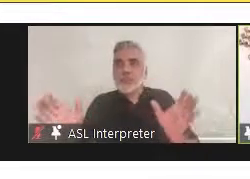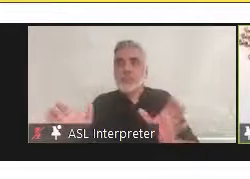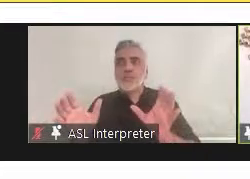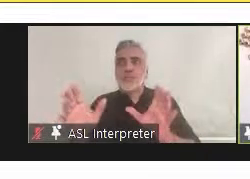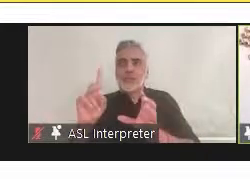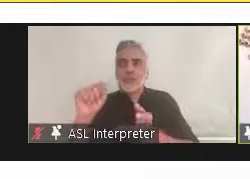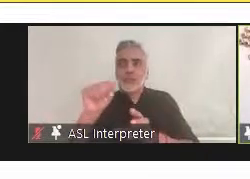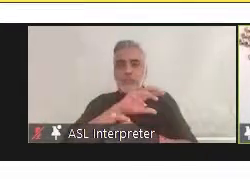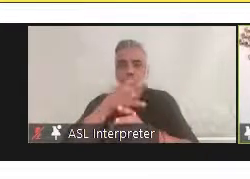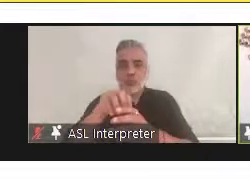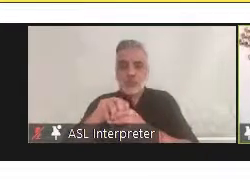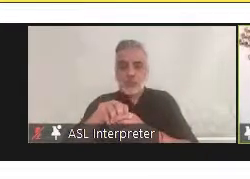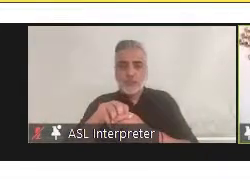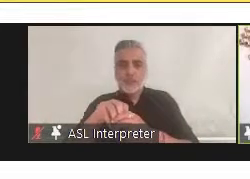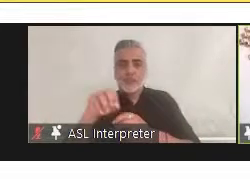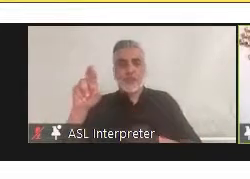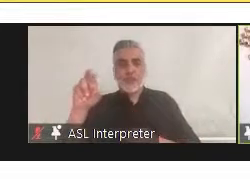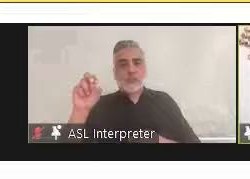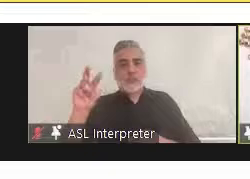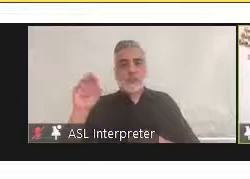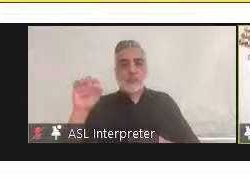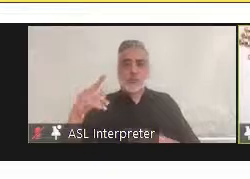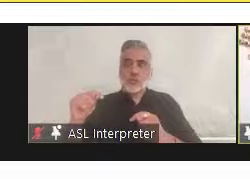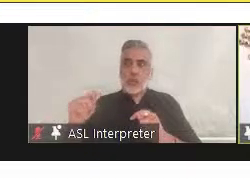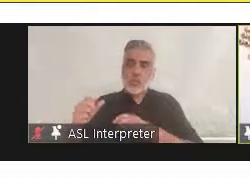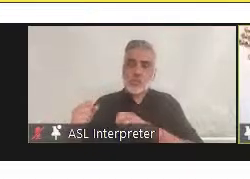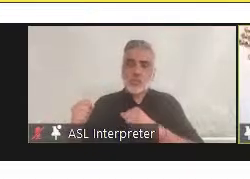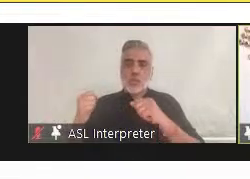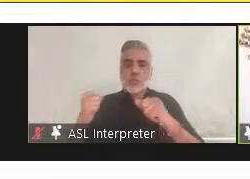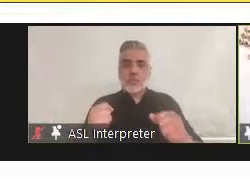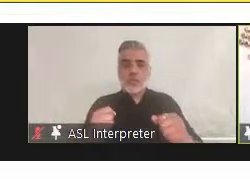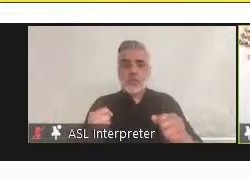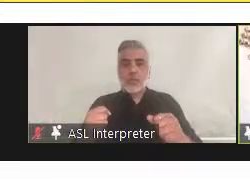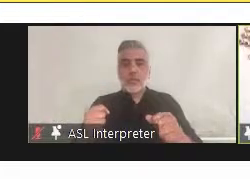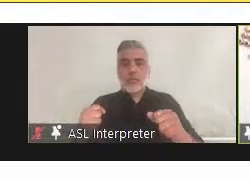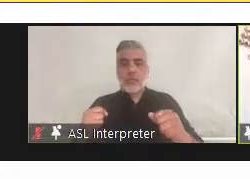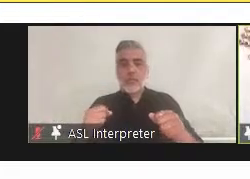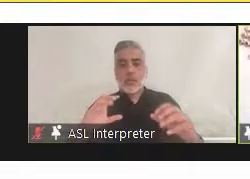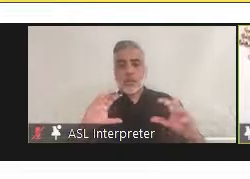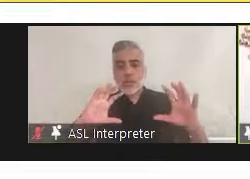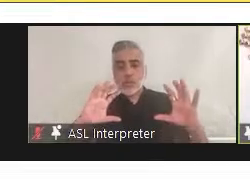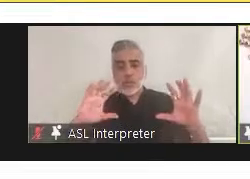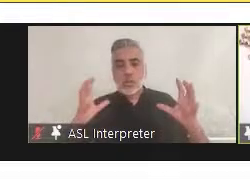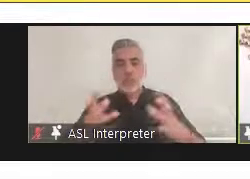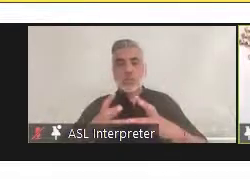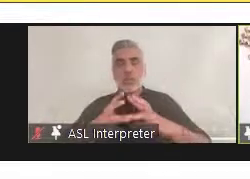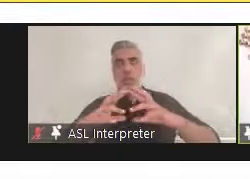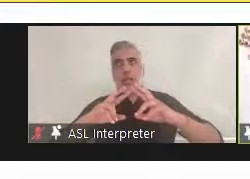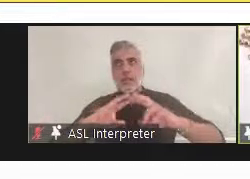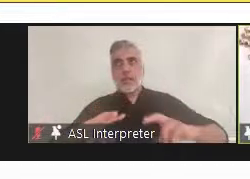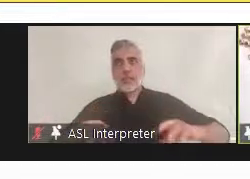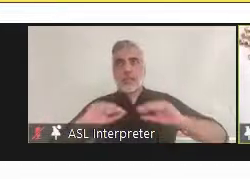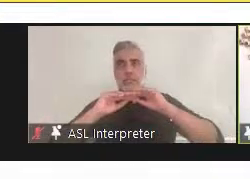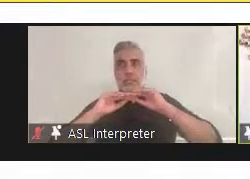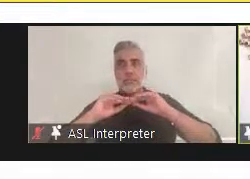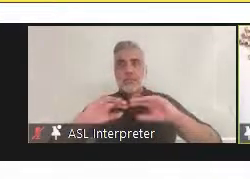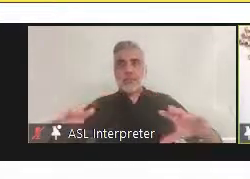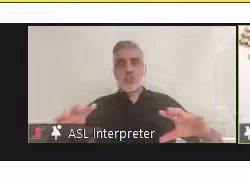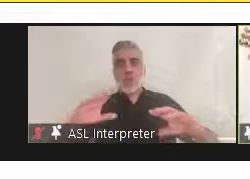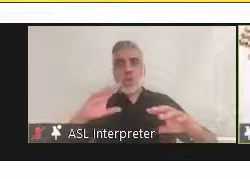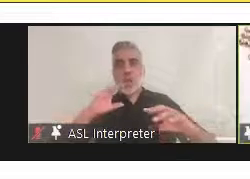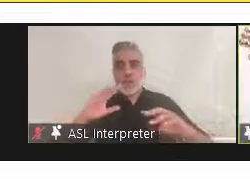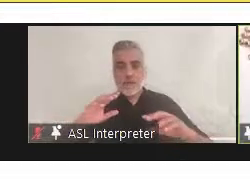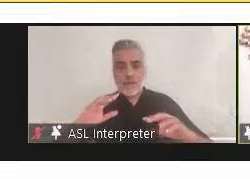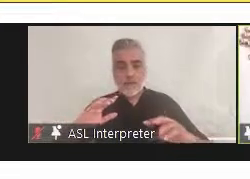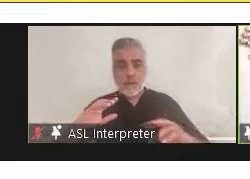inclusion, to try and strengthen the collection, analysis, and dissemination of